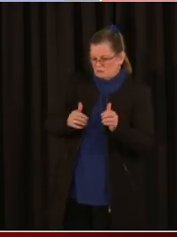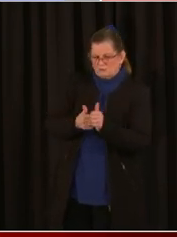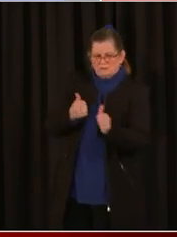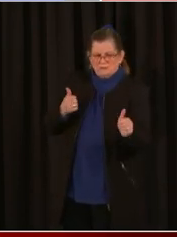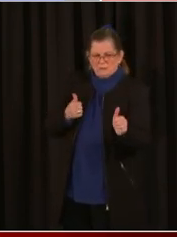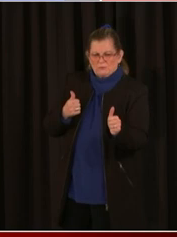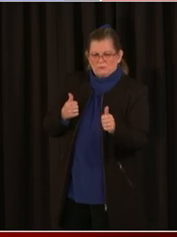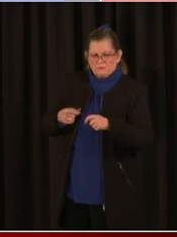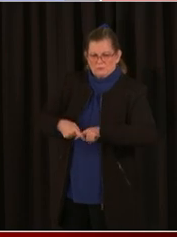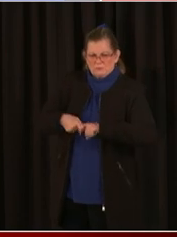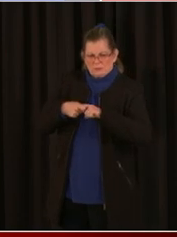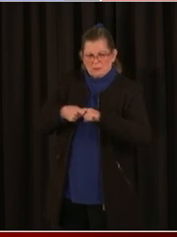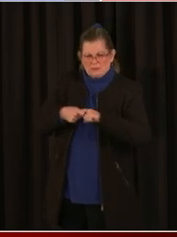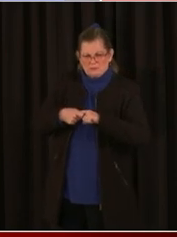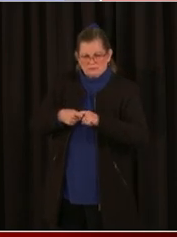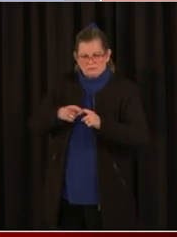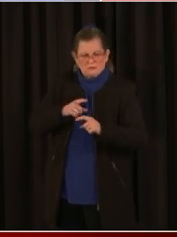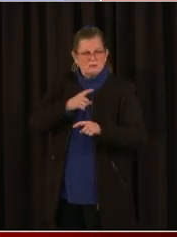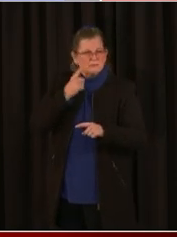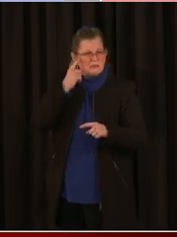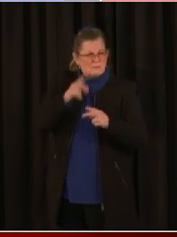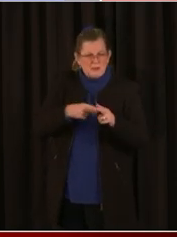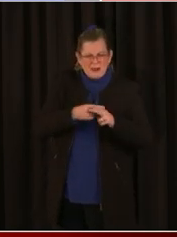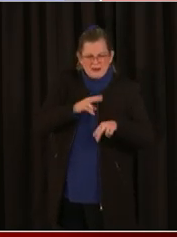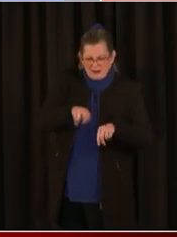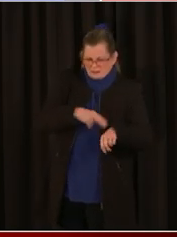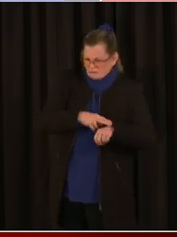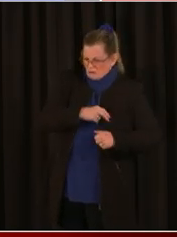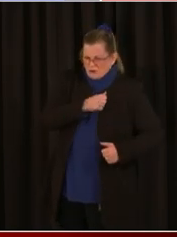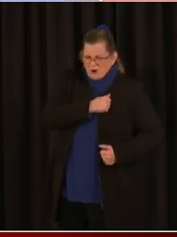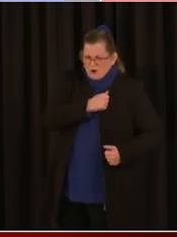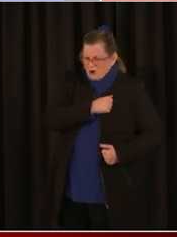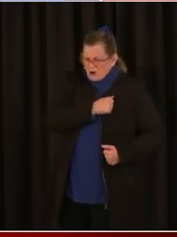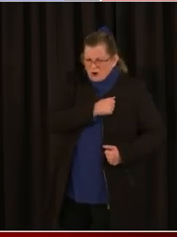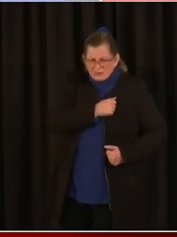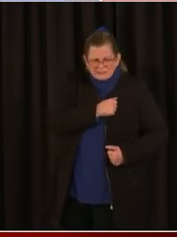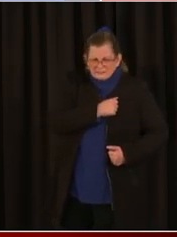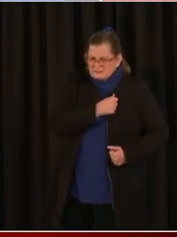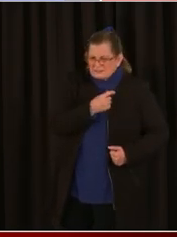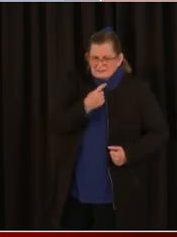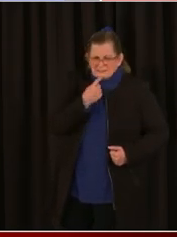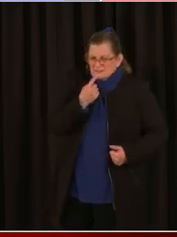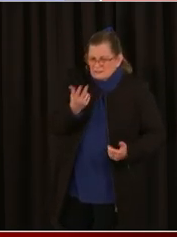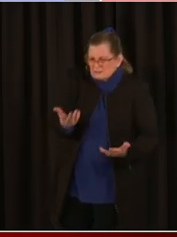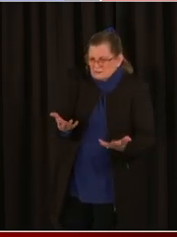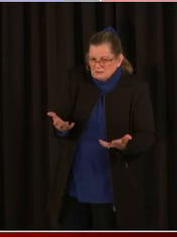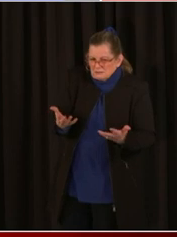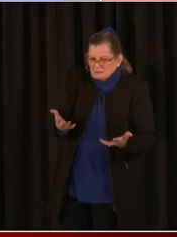I'm pausing though because I'm thinking about National Guard was a recent lesson.